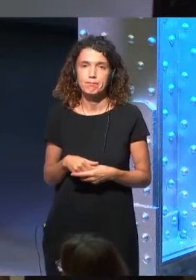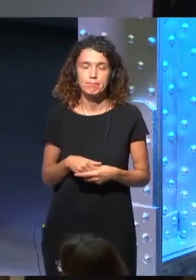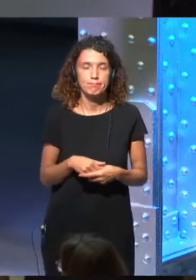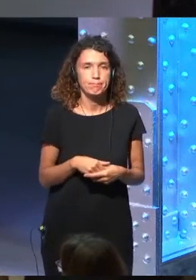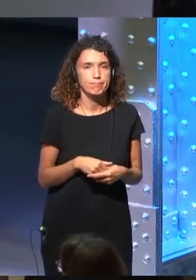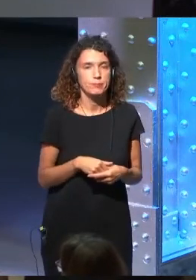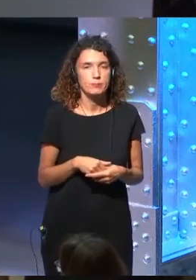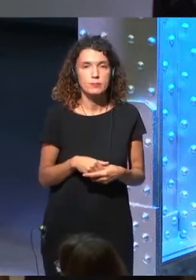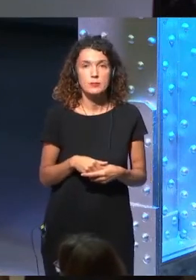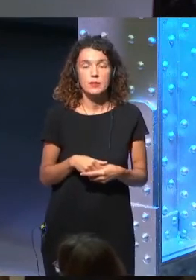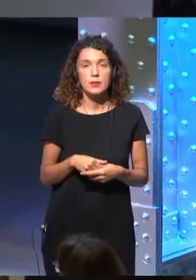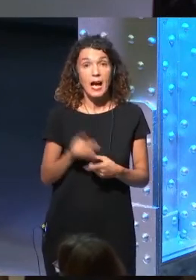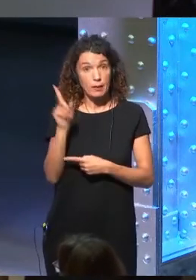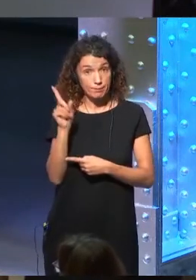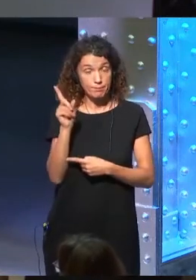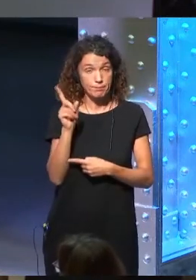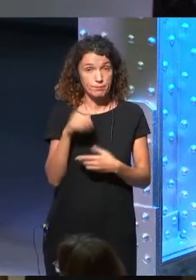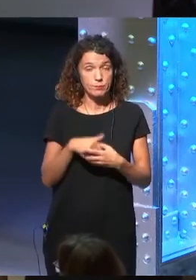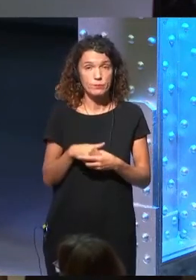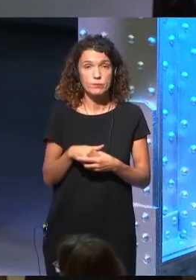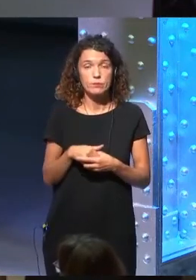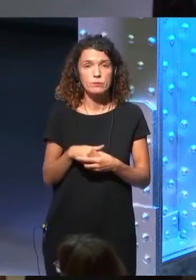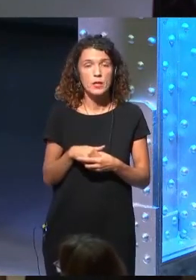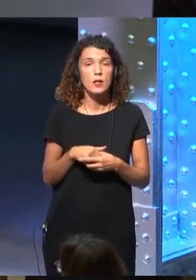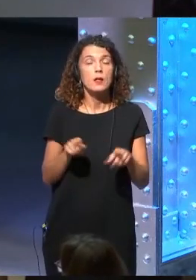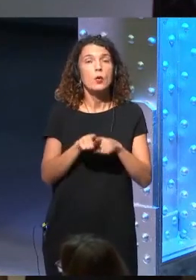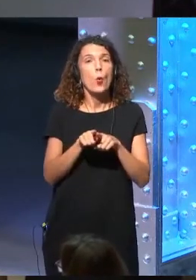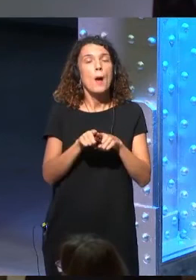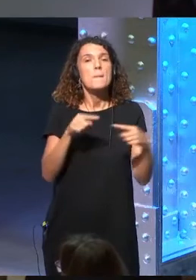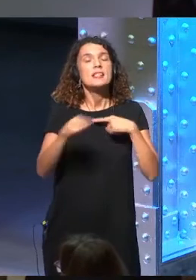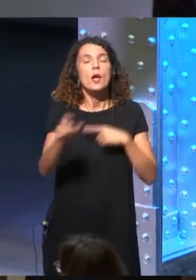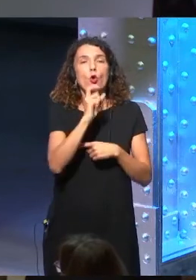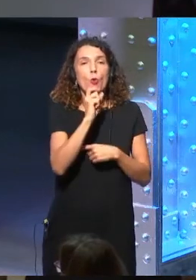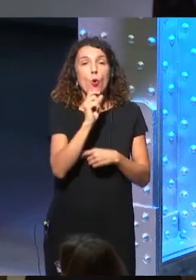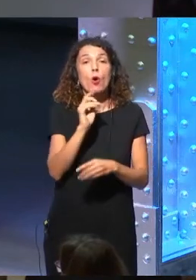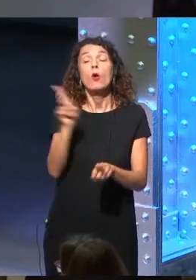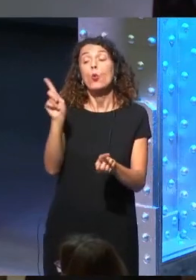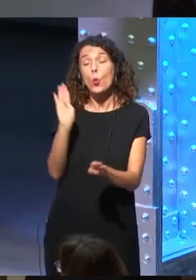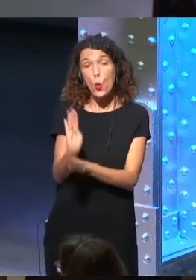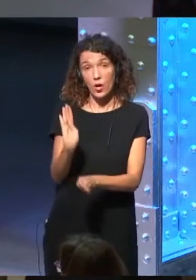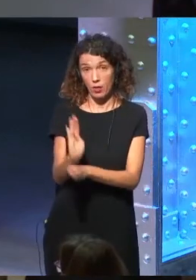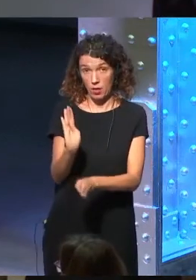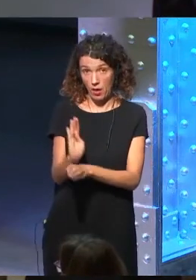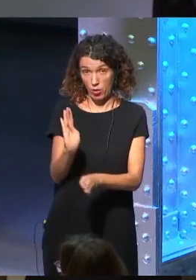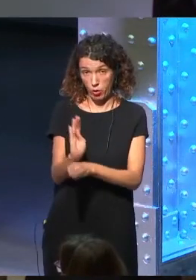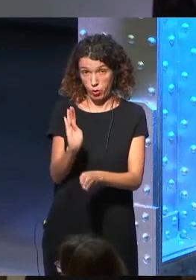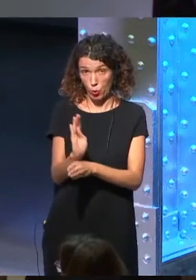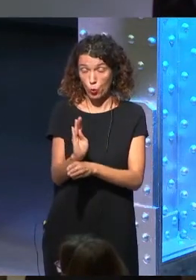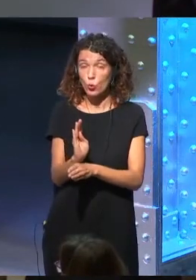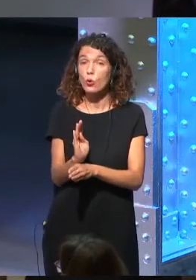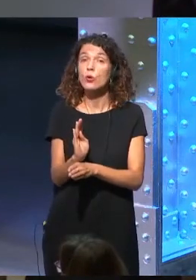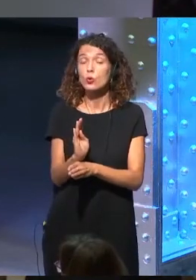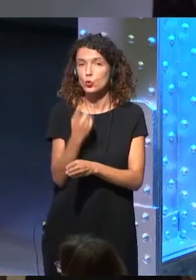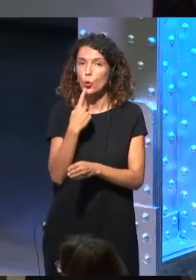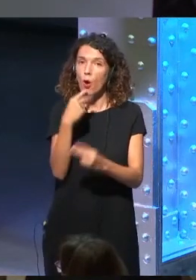One message here is take care that you don't look too closely at Athena, it will turn you to